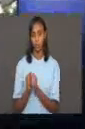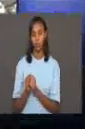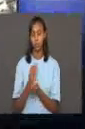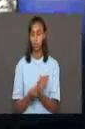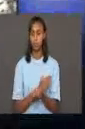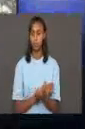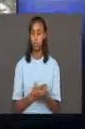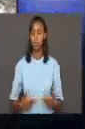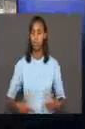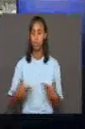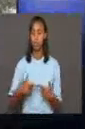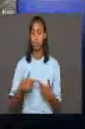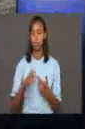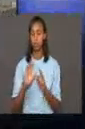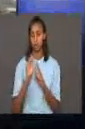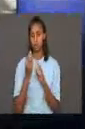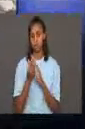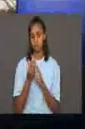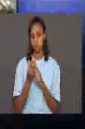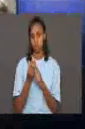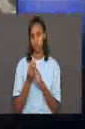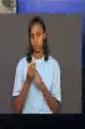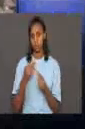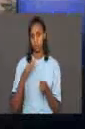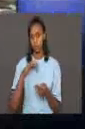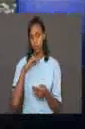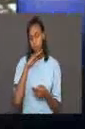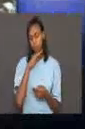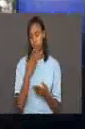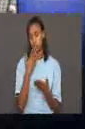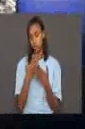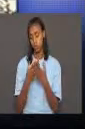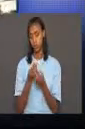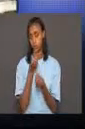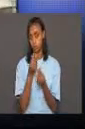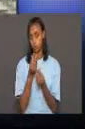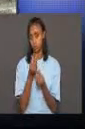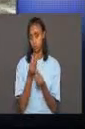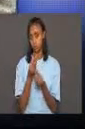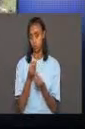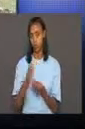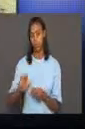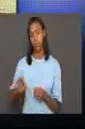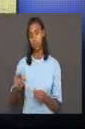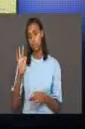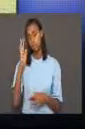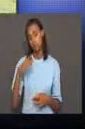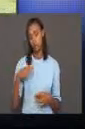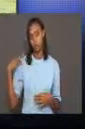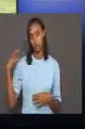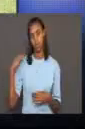With improved living conditions, clean air, and good food, children's health